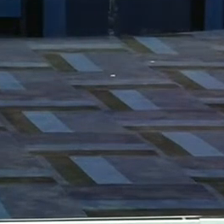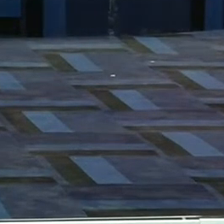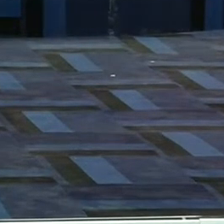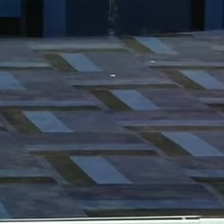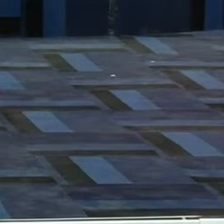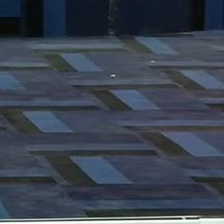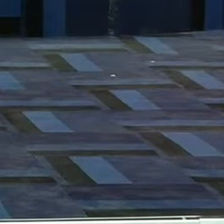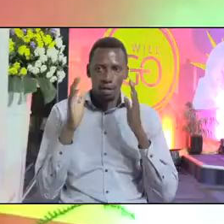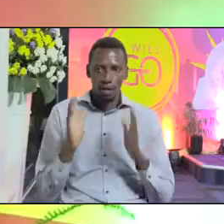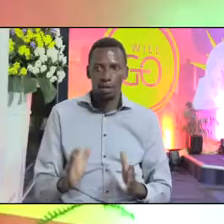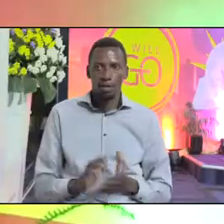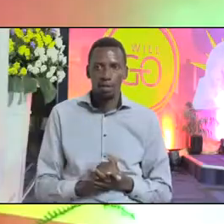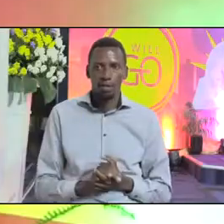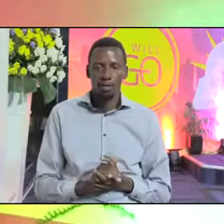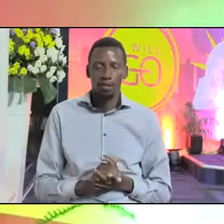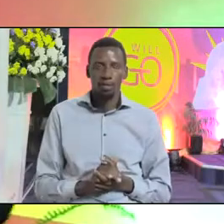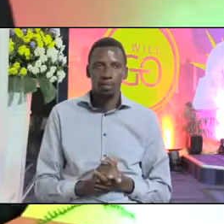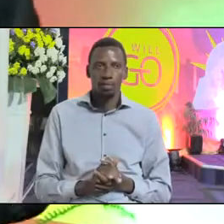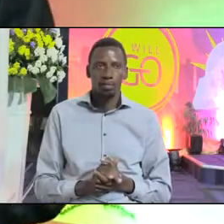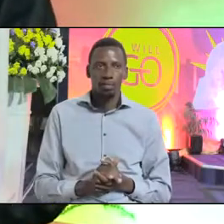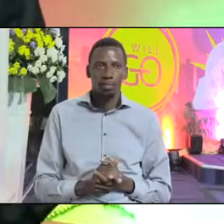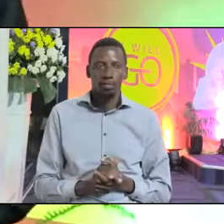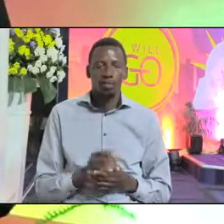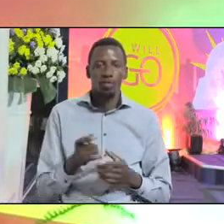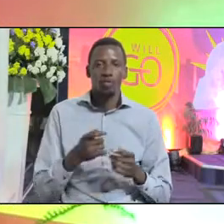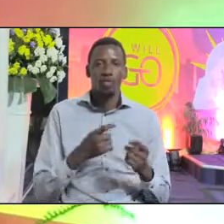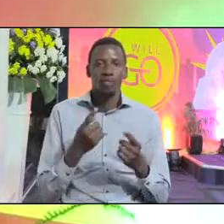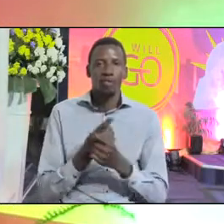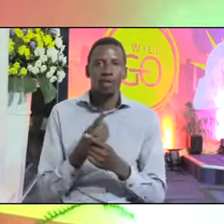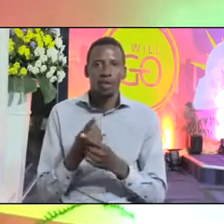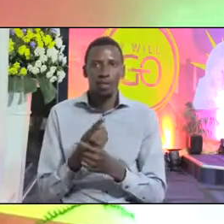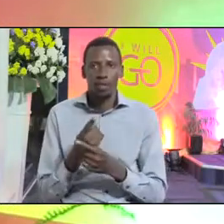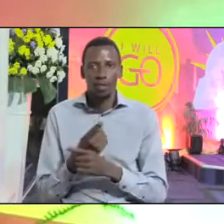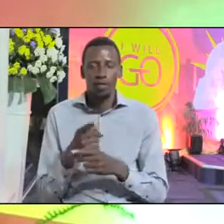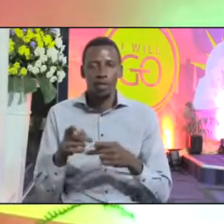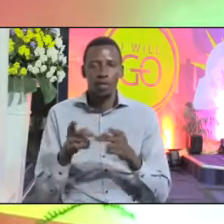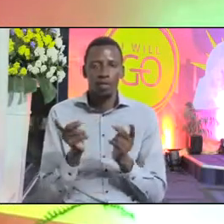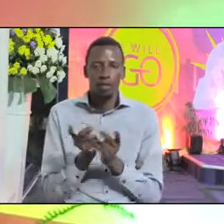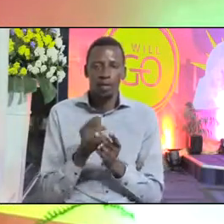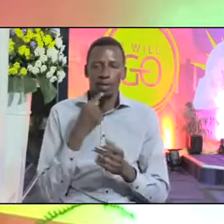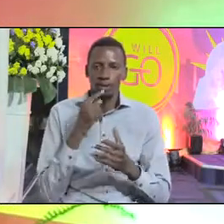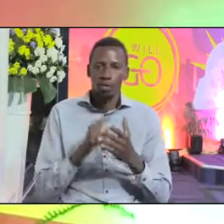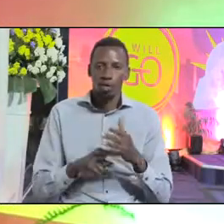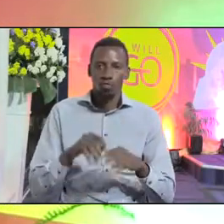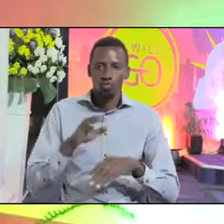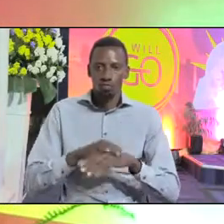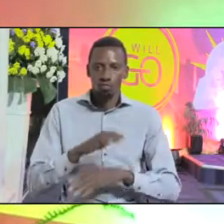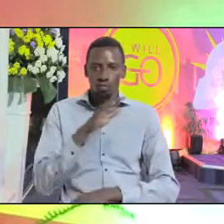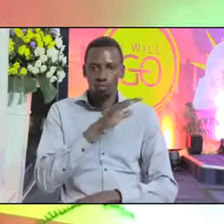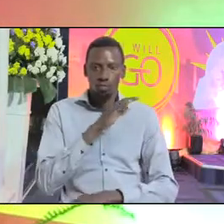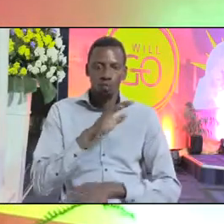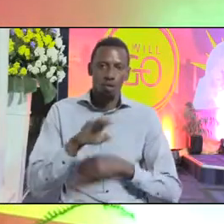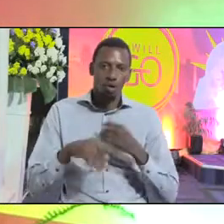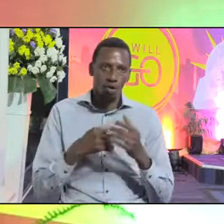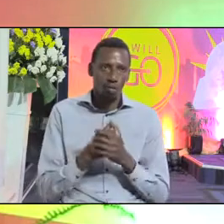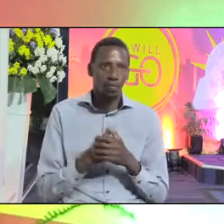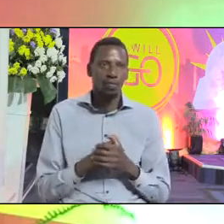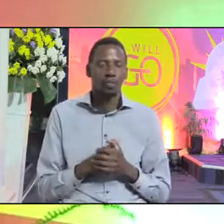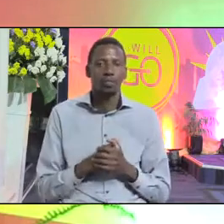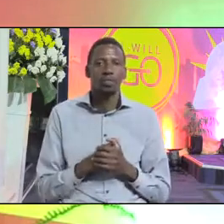non-Kenyans listening other places, I say good evening, everyone. To my